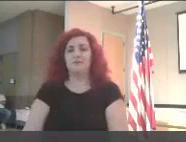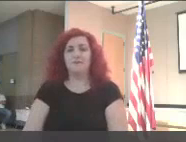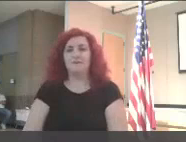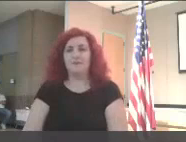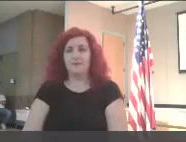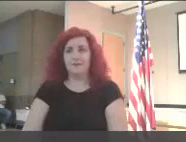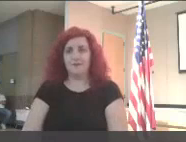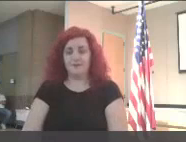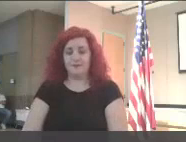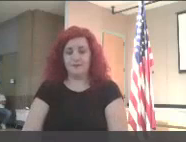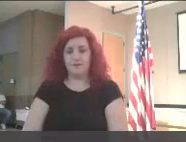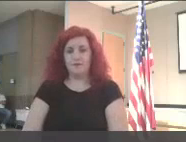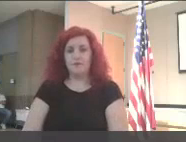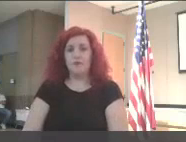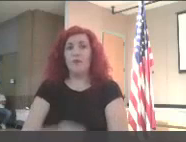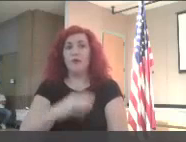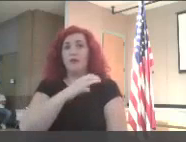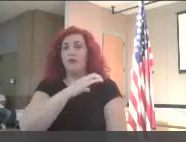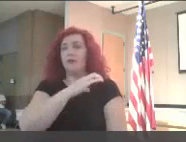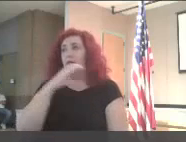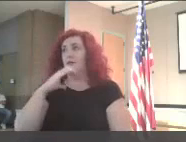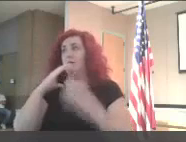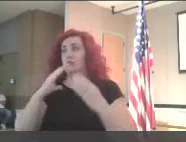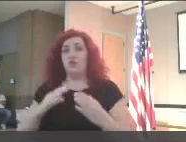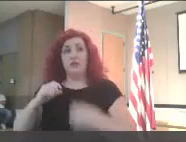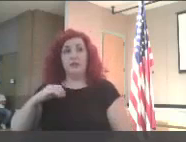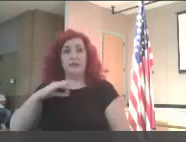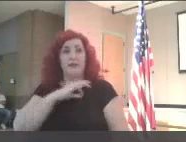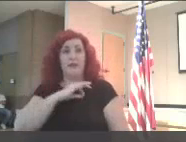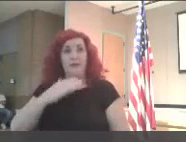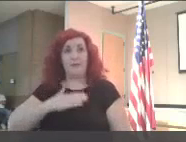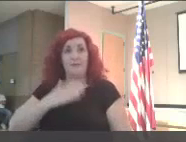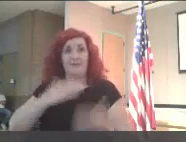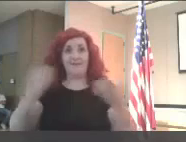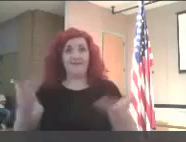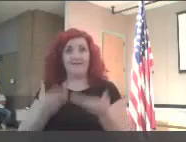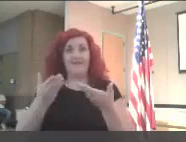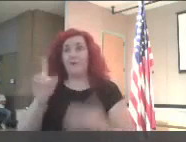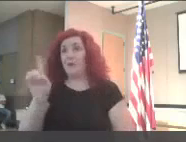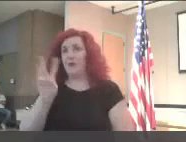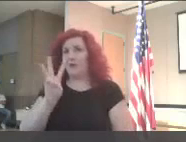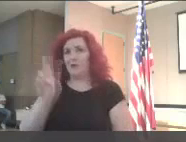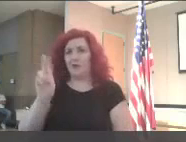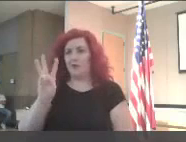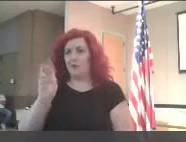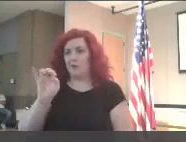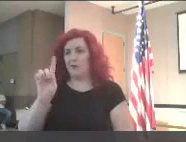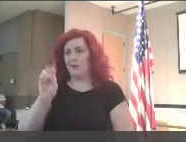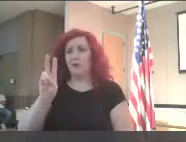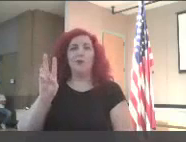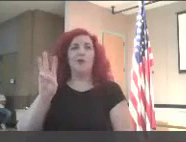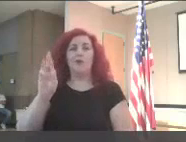and the commissioners and staff. I'm very pleased to be here this evening in Window Rock to express my